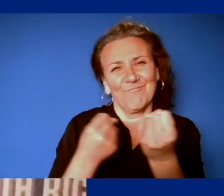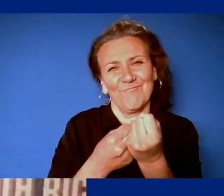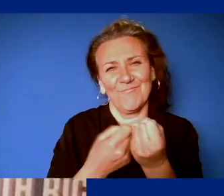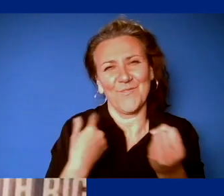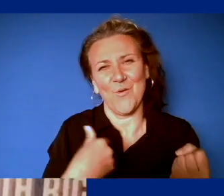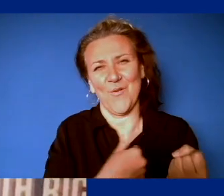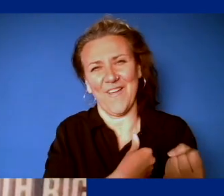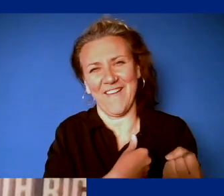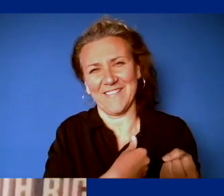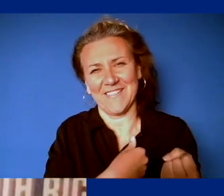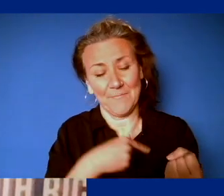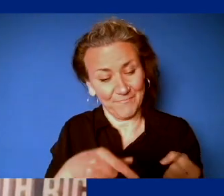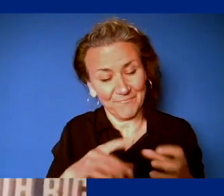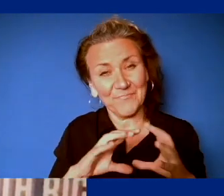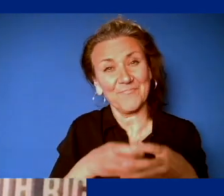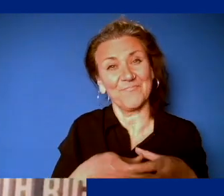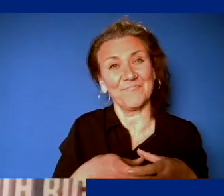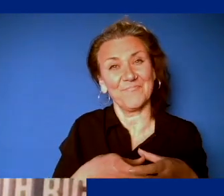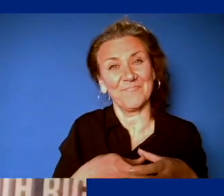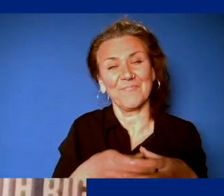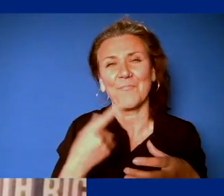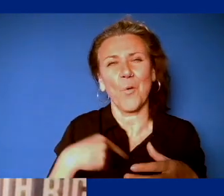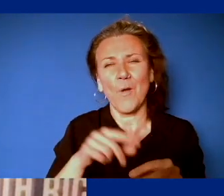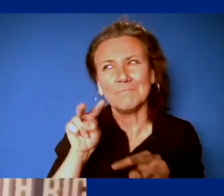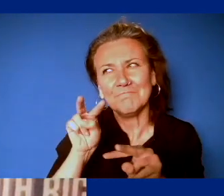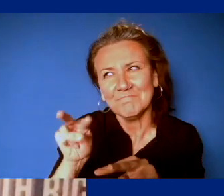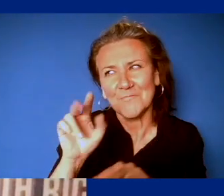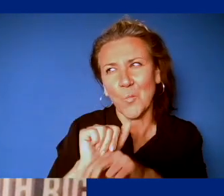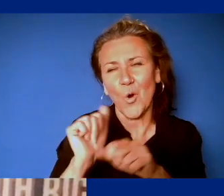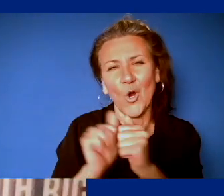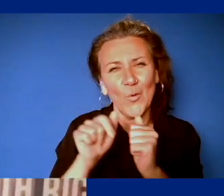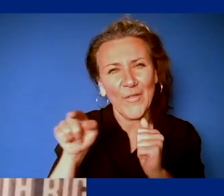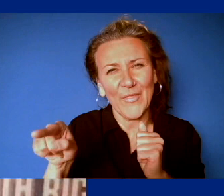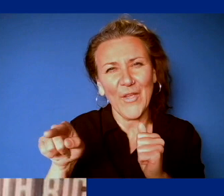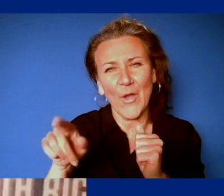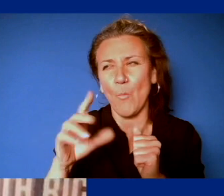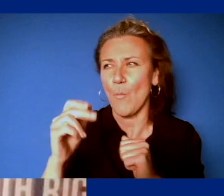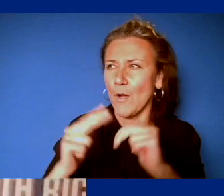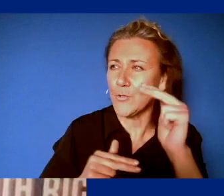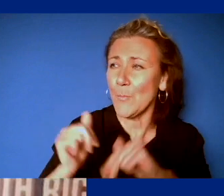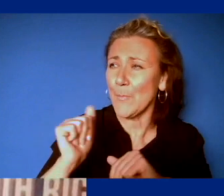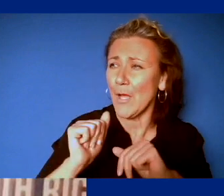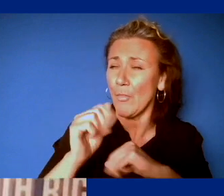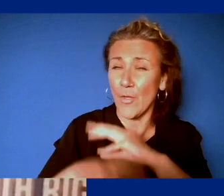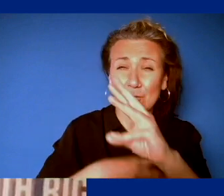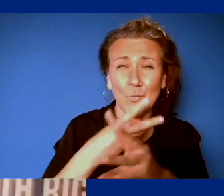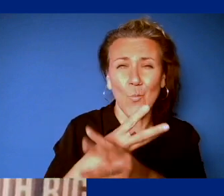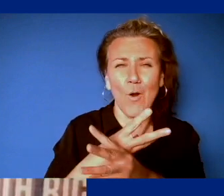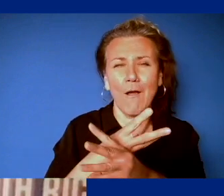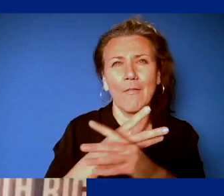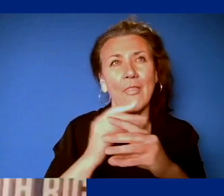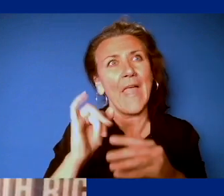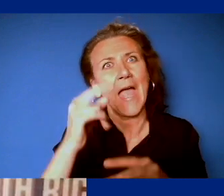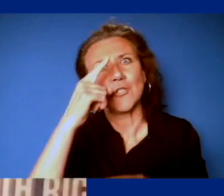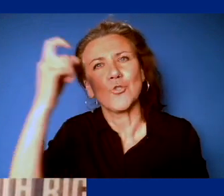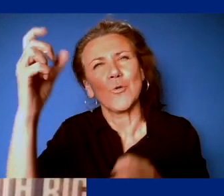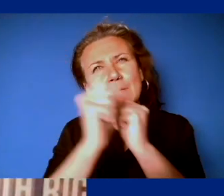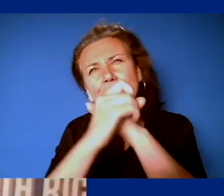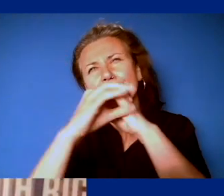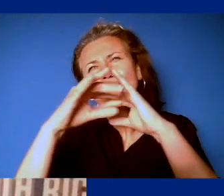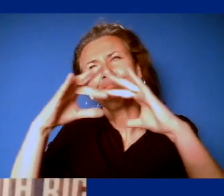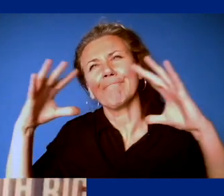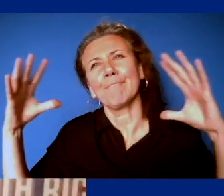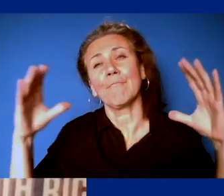and kind support to Poderistas. We look forward to working with you to build the world of our